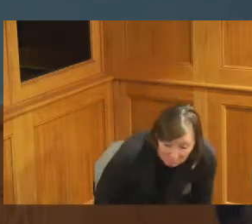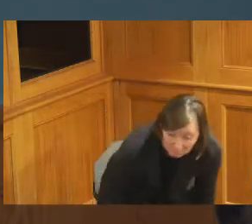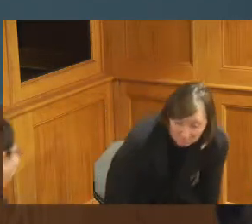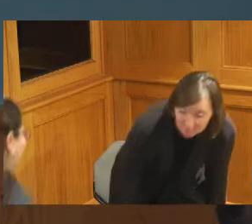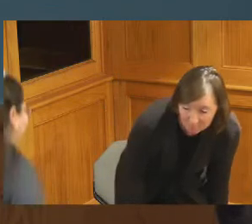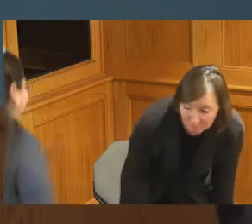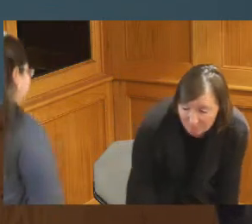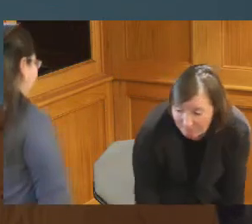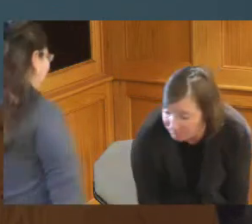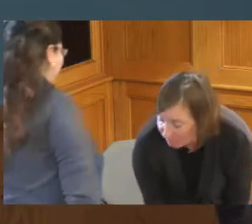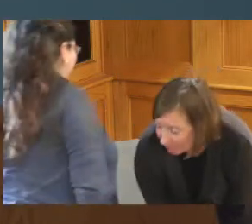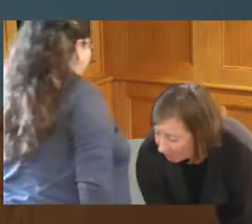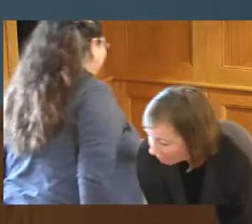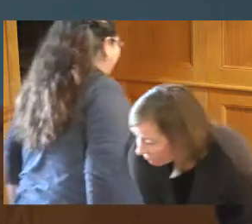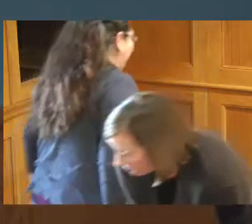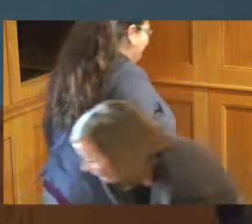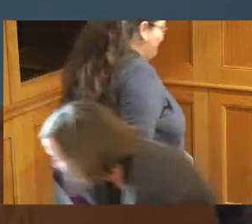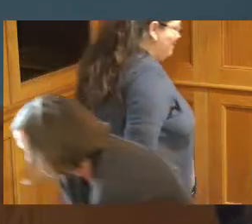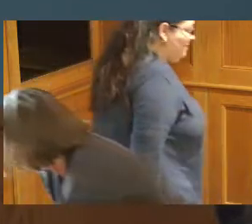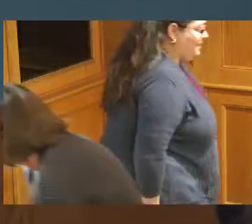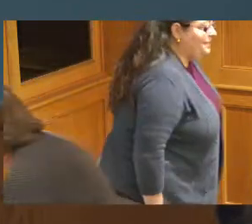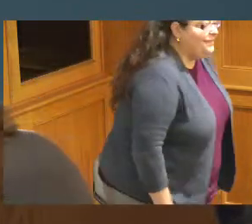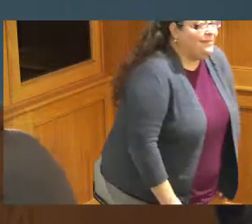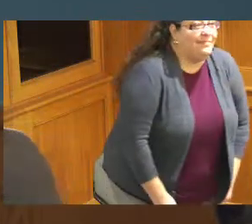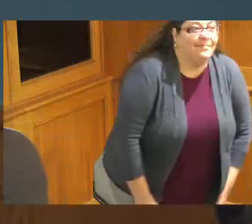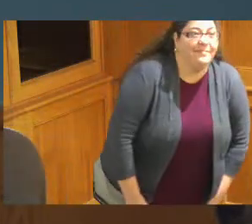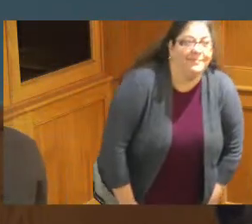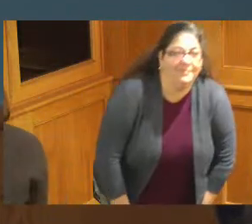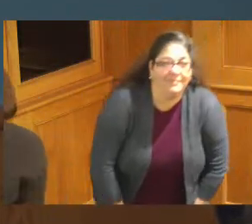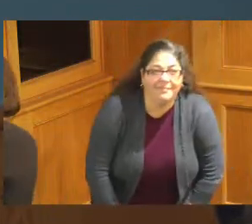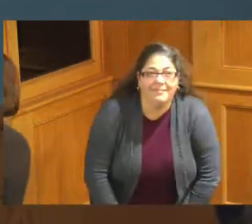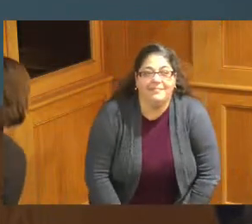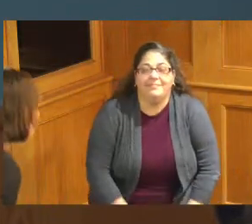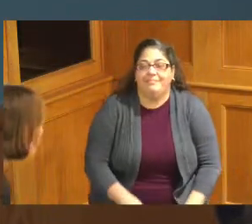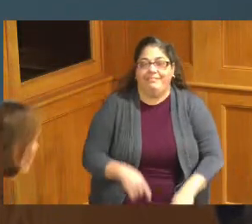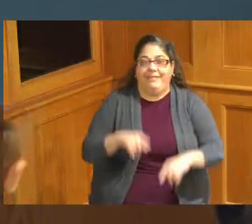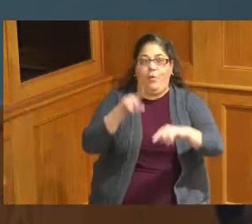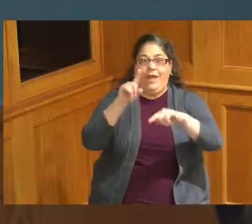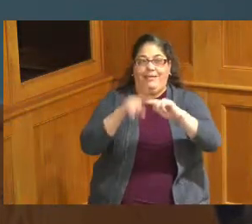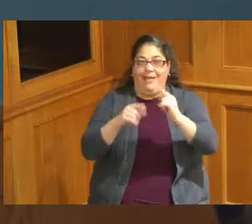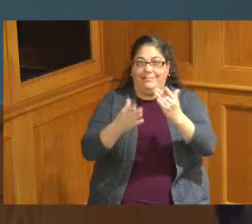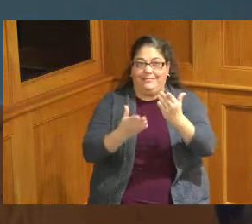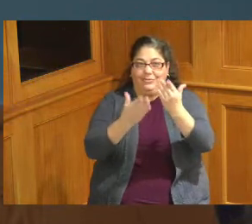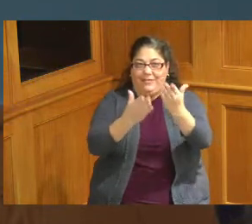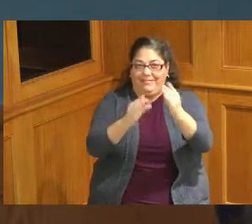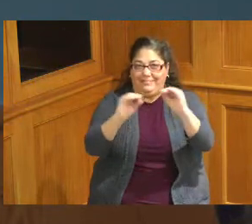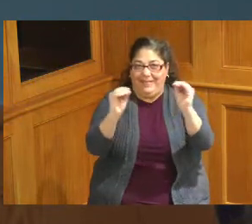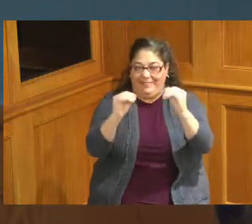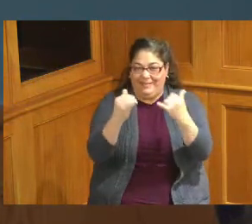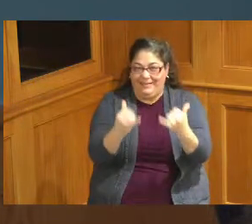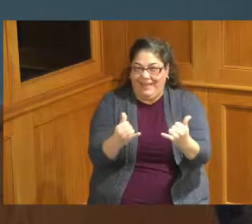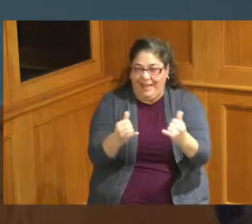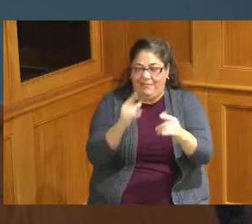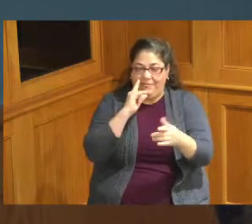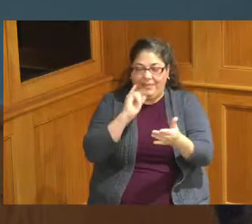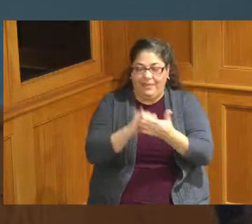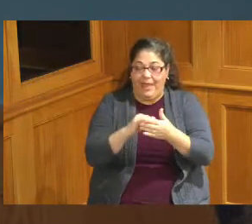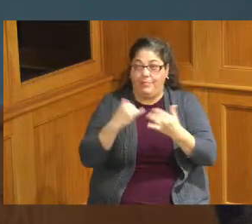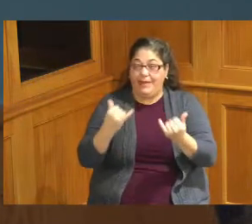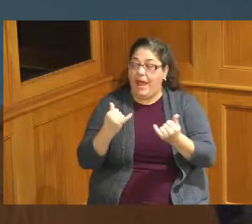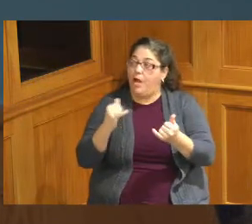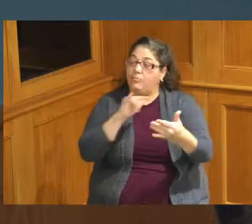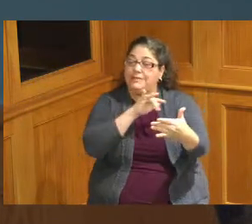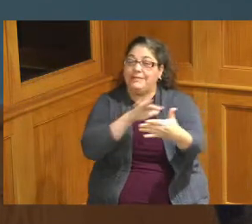the colleagues go with it or not. I can't even suggest anything. But at the same time, now there's a study out about